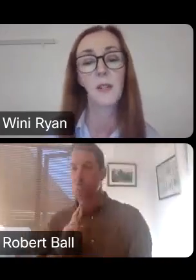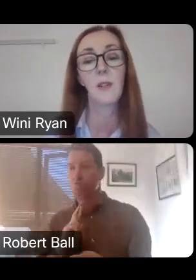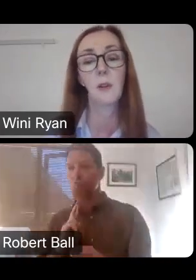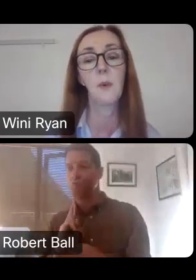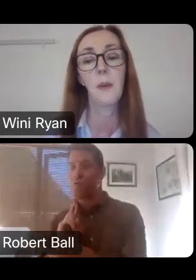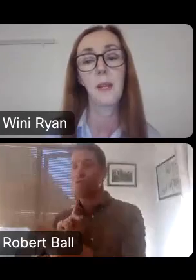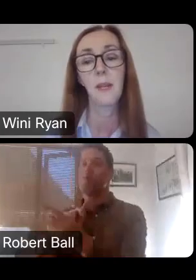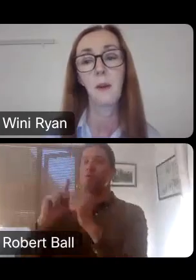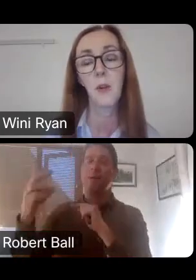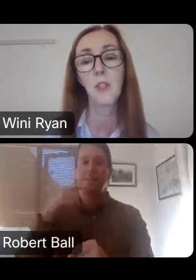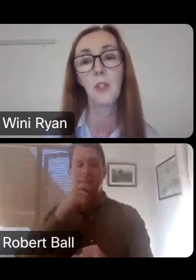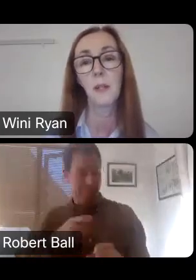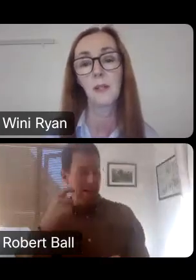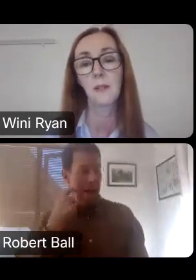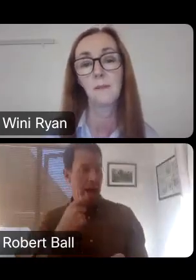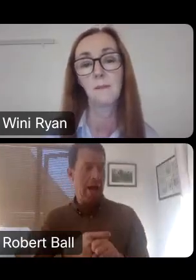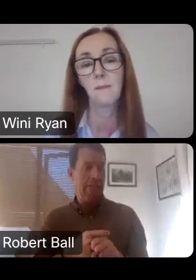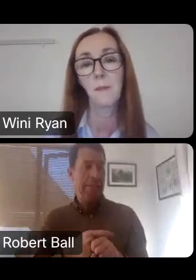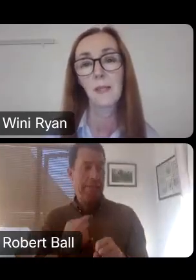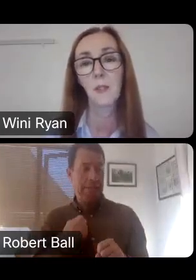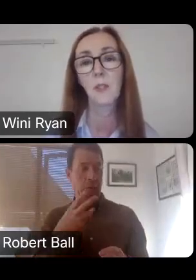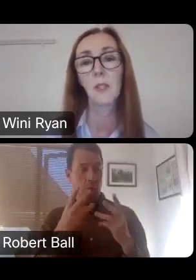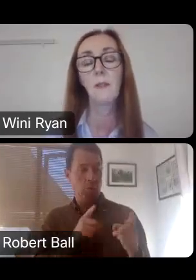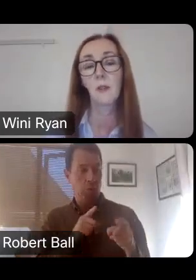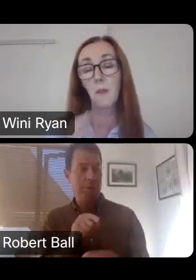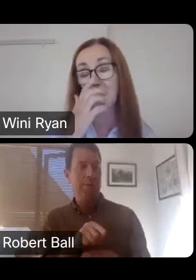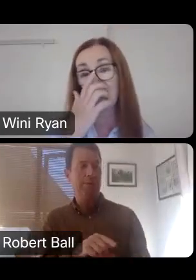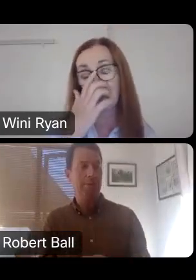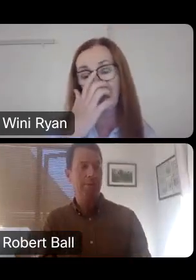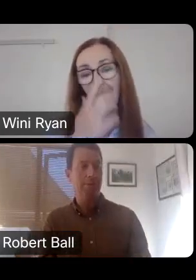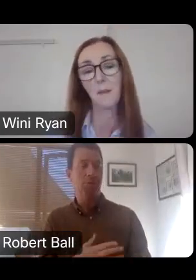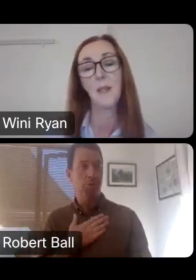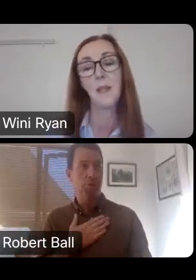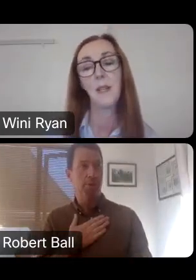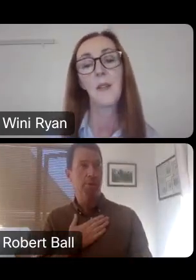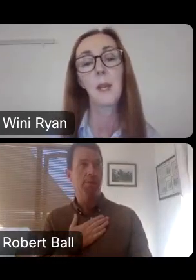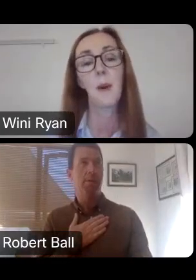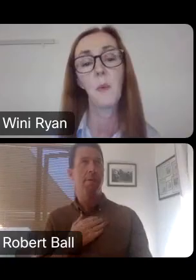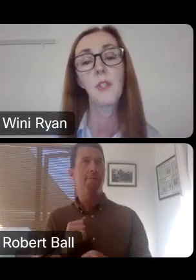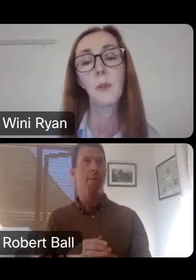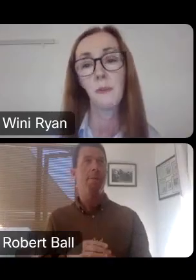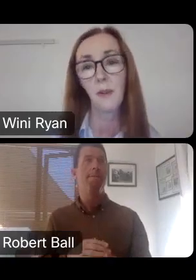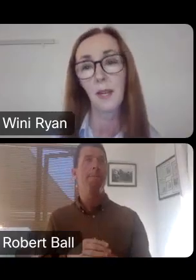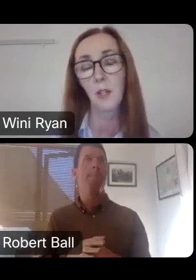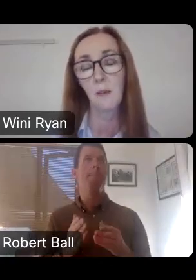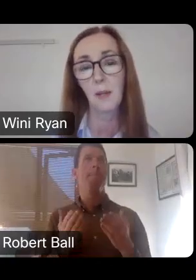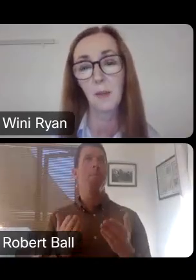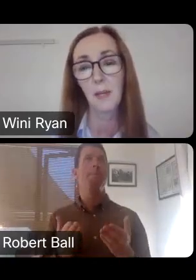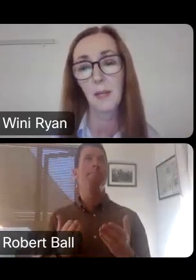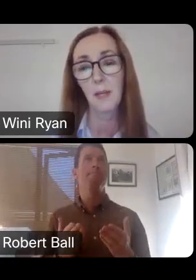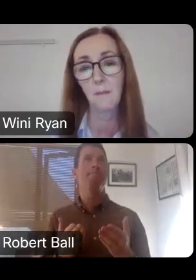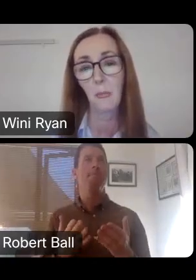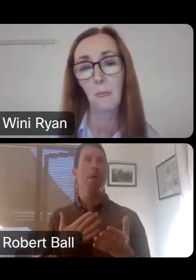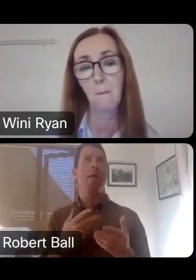harder than I thought it would be. I mean, I want to do this. So just giving you a moment to think about what your reflection might